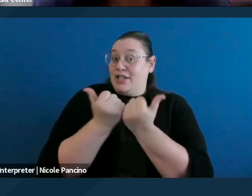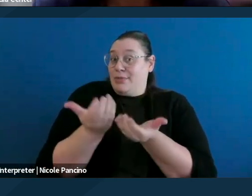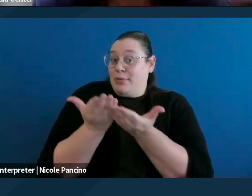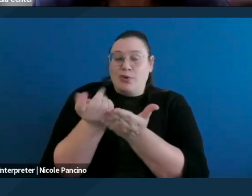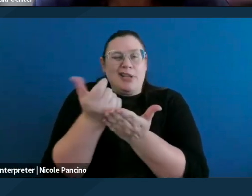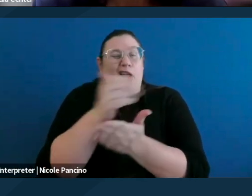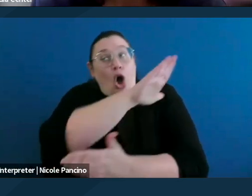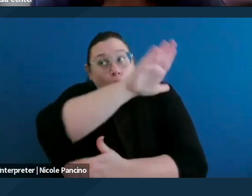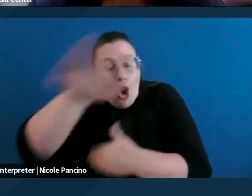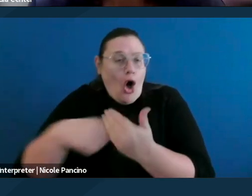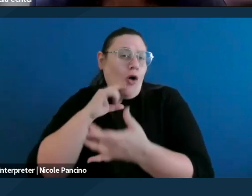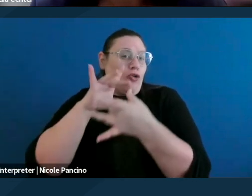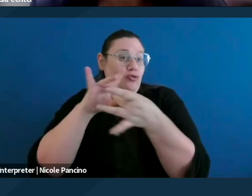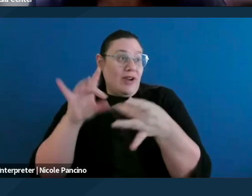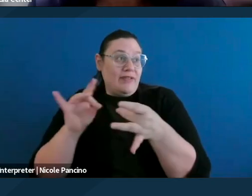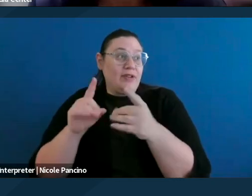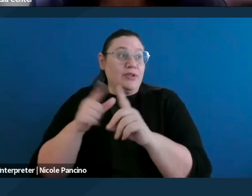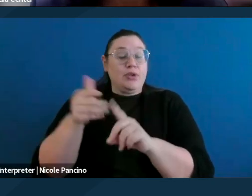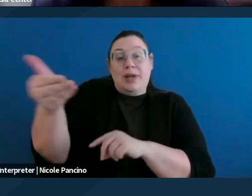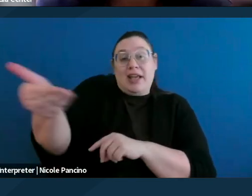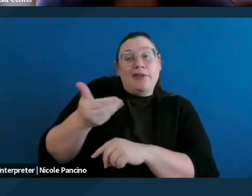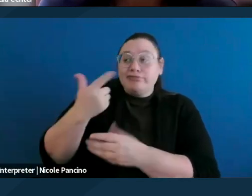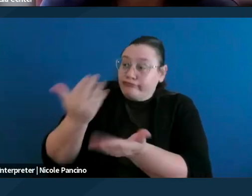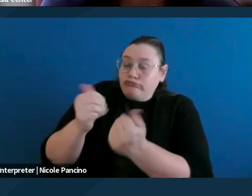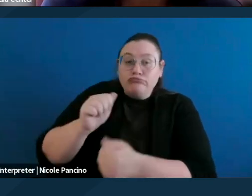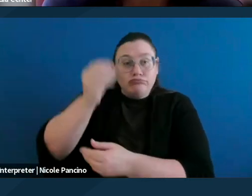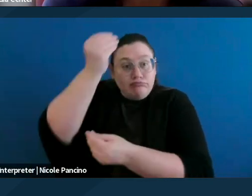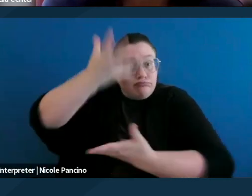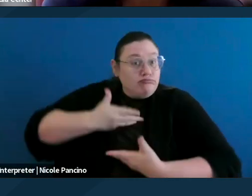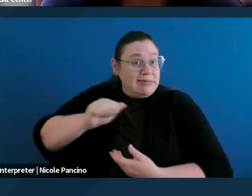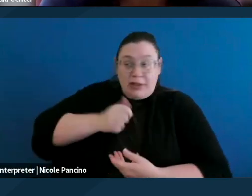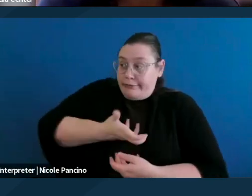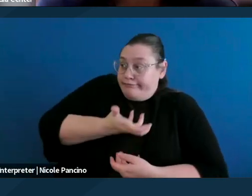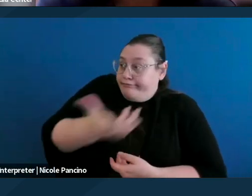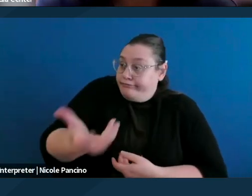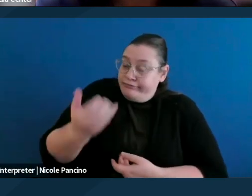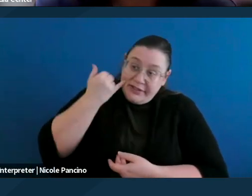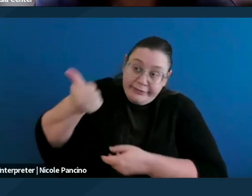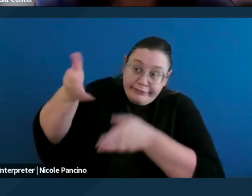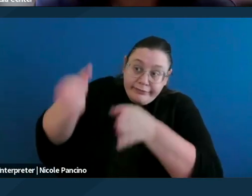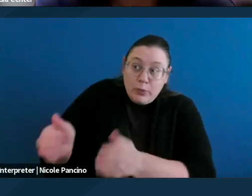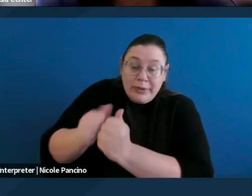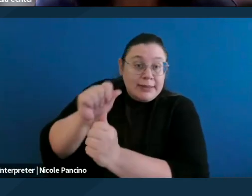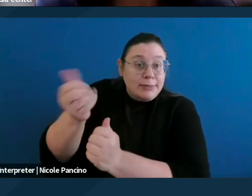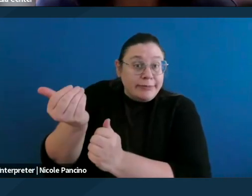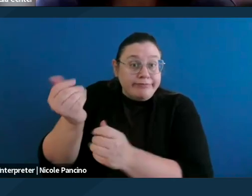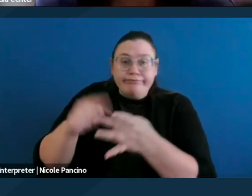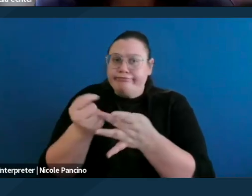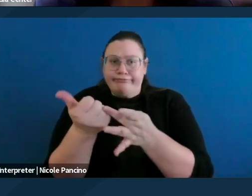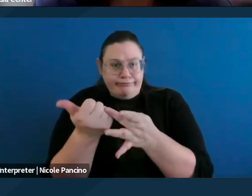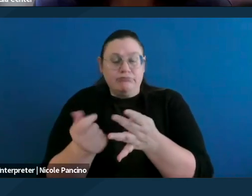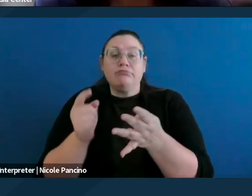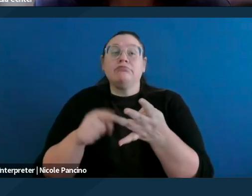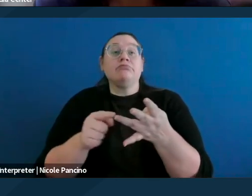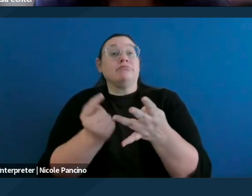all references to the invitation to self-identify as a person with a disability. It proposes to